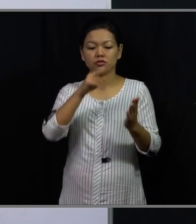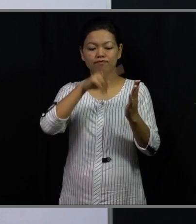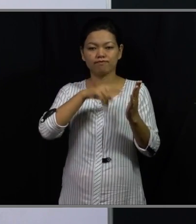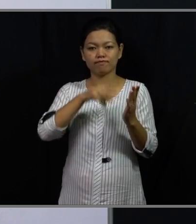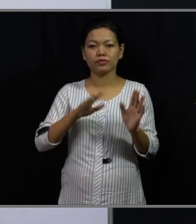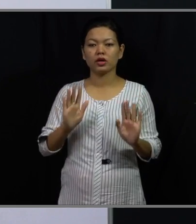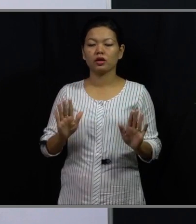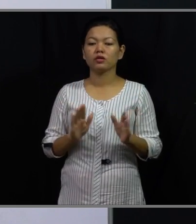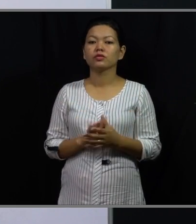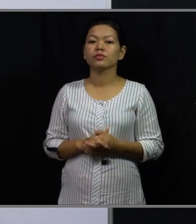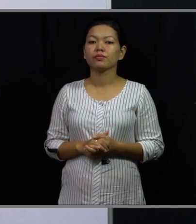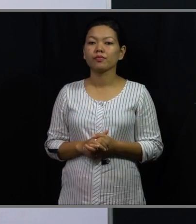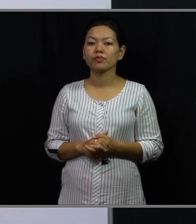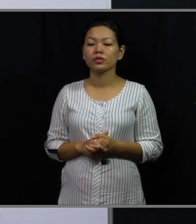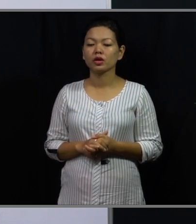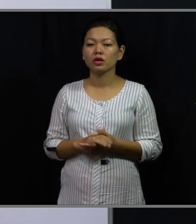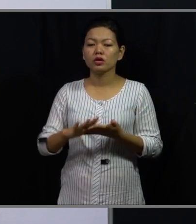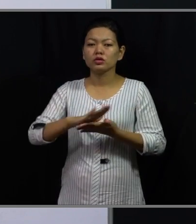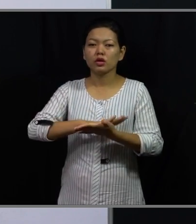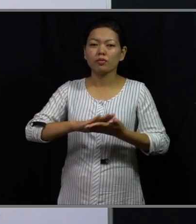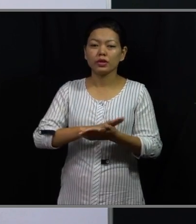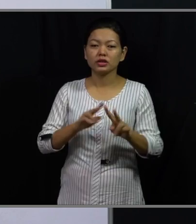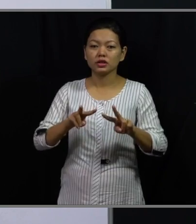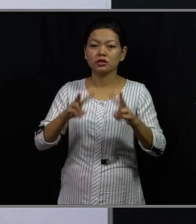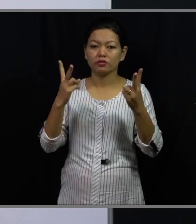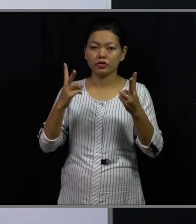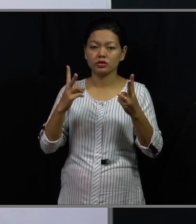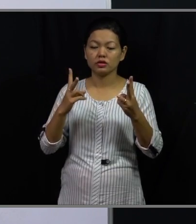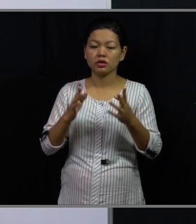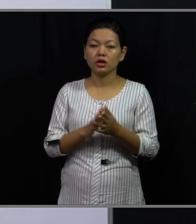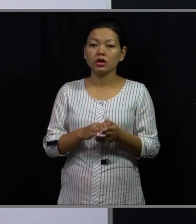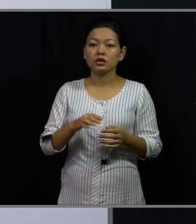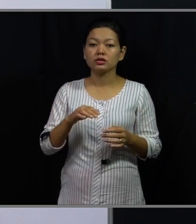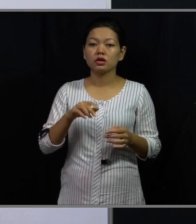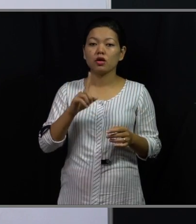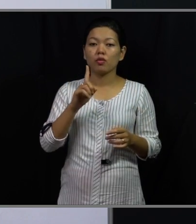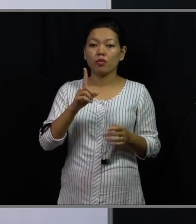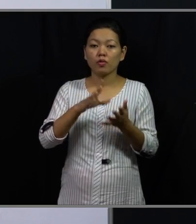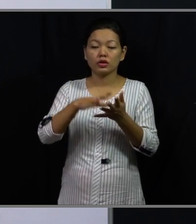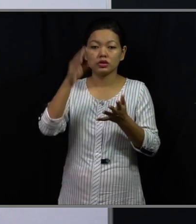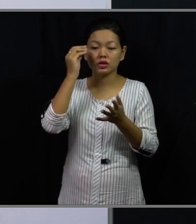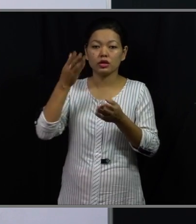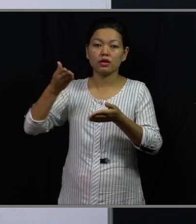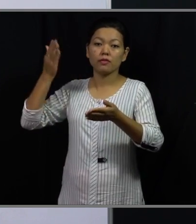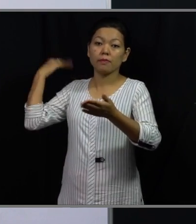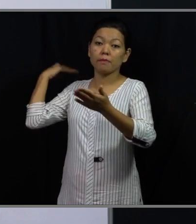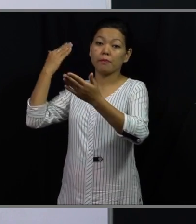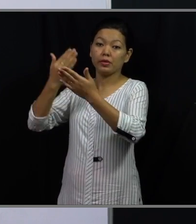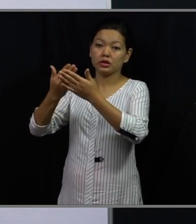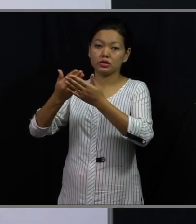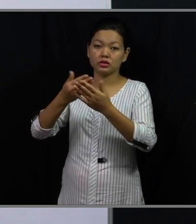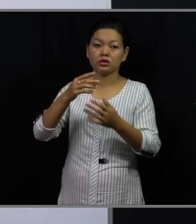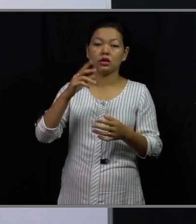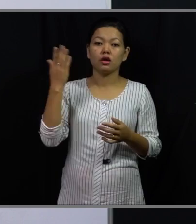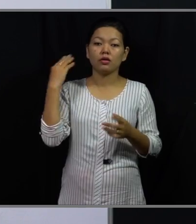So that is one of the basic difference, okay? Time frame, okay? One past, one is the present society, and up to a